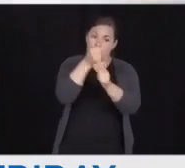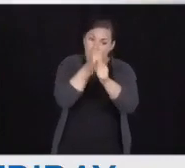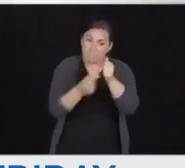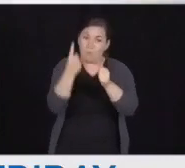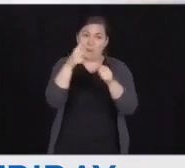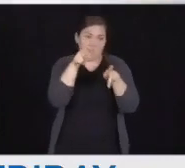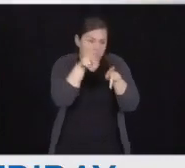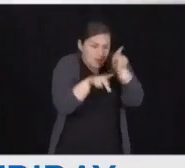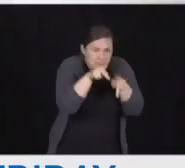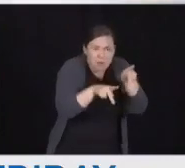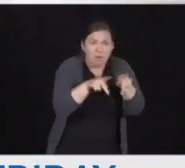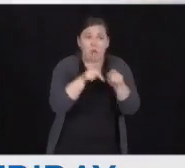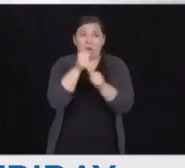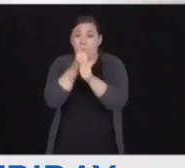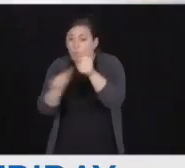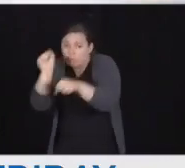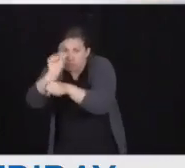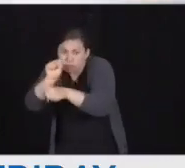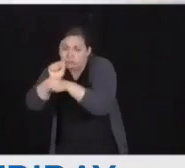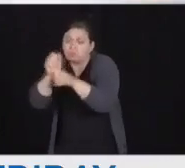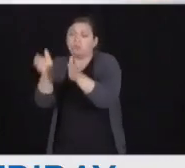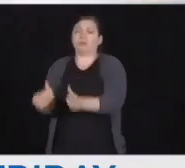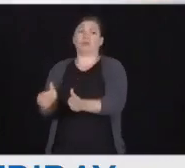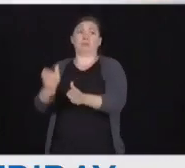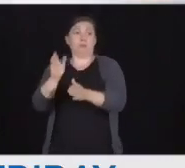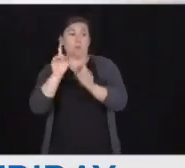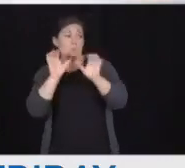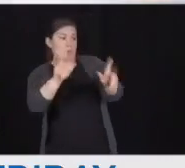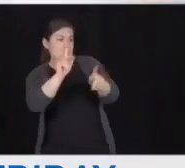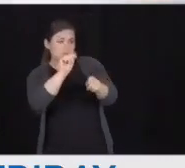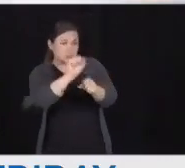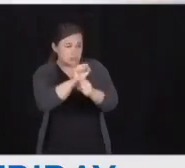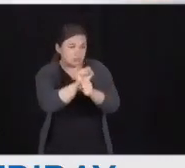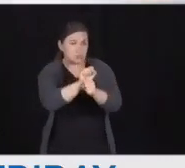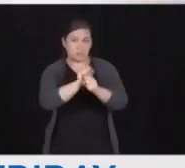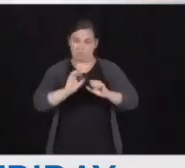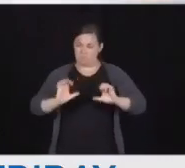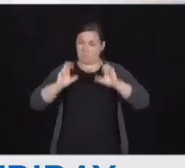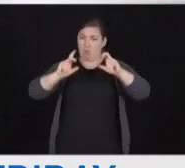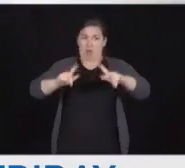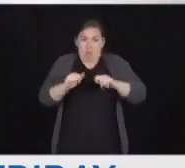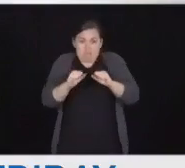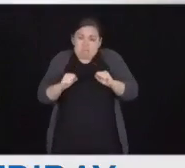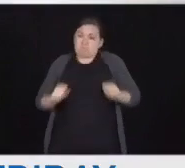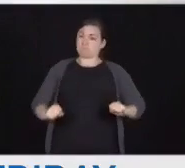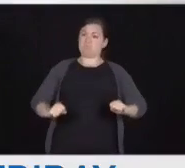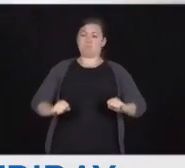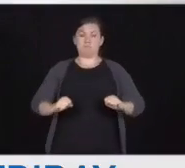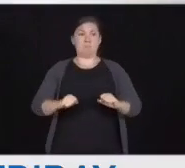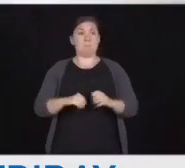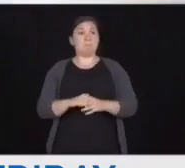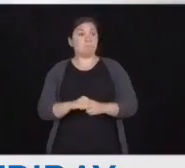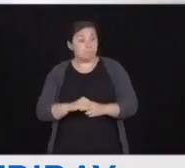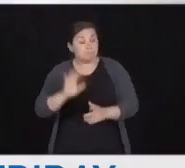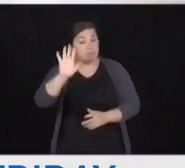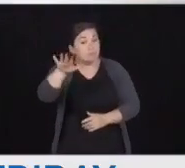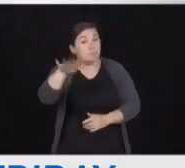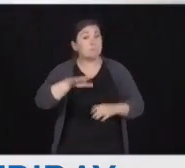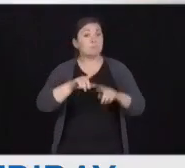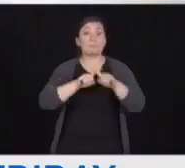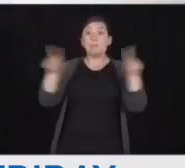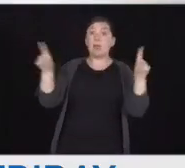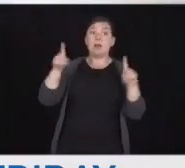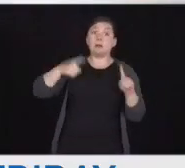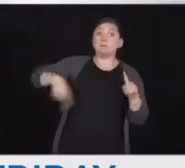people to gather outdoors and up to 50 people indoors. At all times during these gatherings, people must continue to